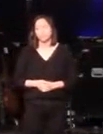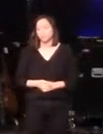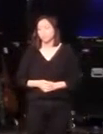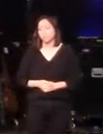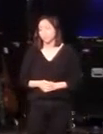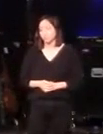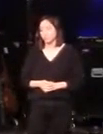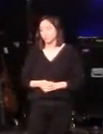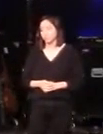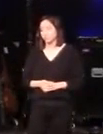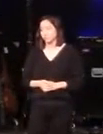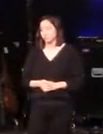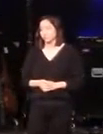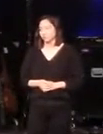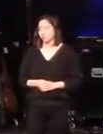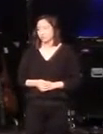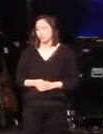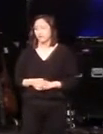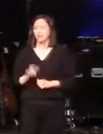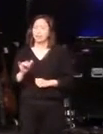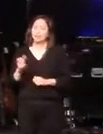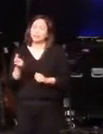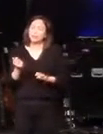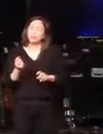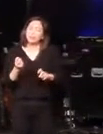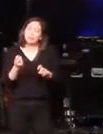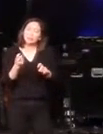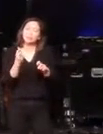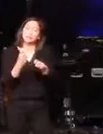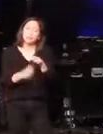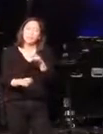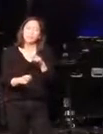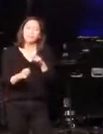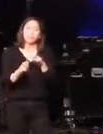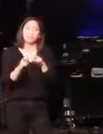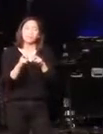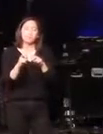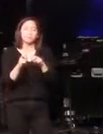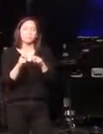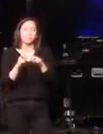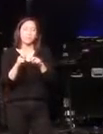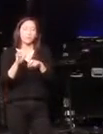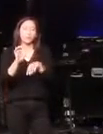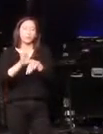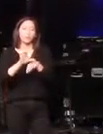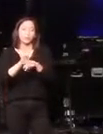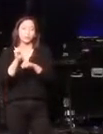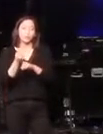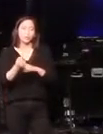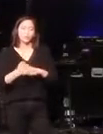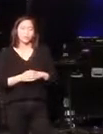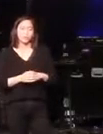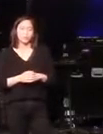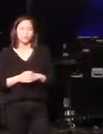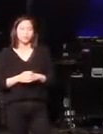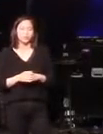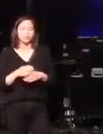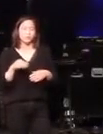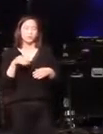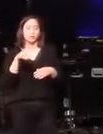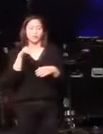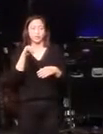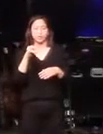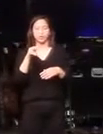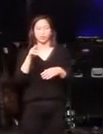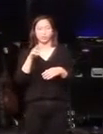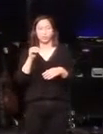is a rough plant, some real issues with the organization that planted us. We dealt with those, went to those, worked those